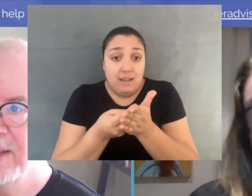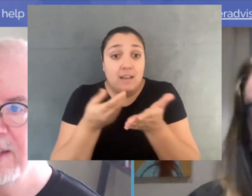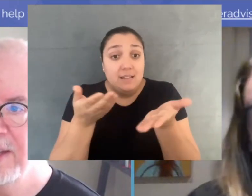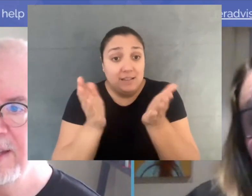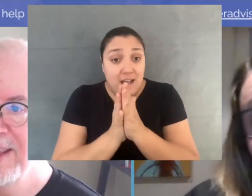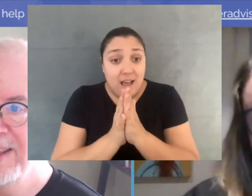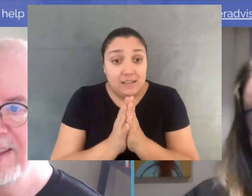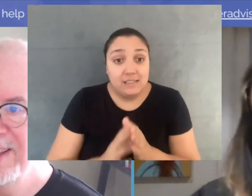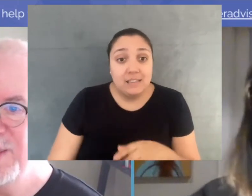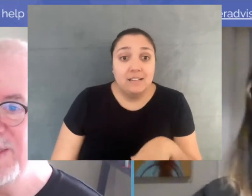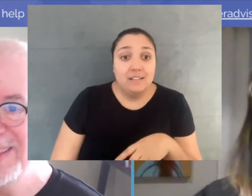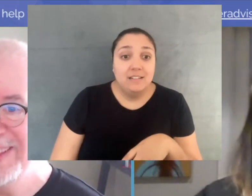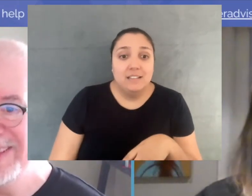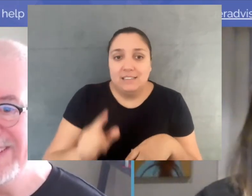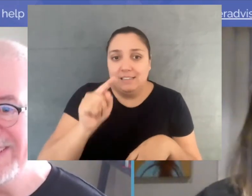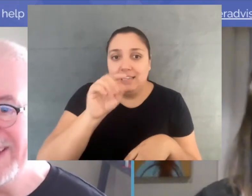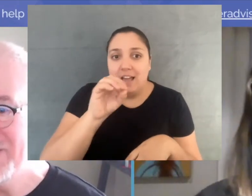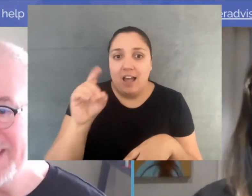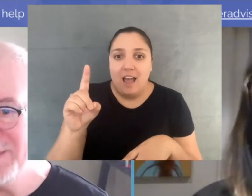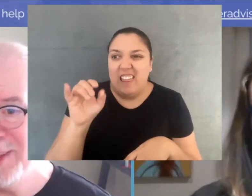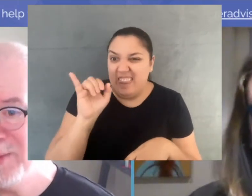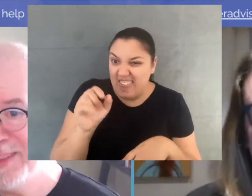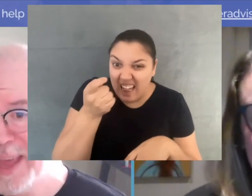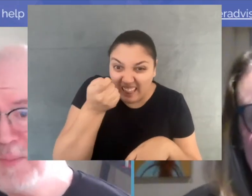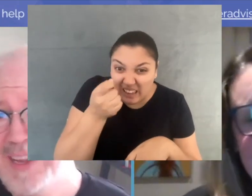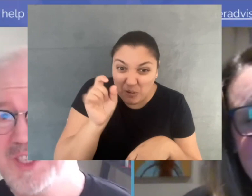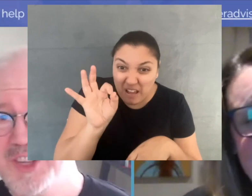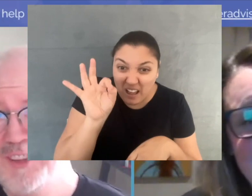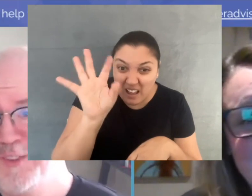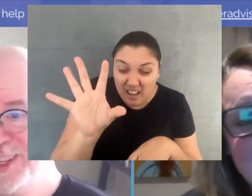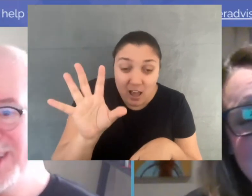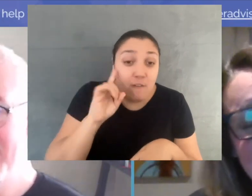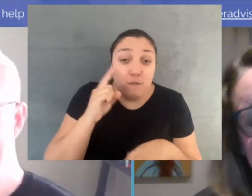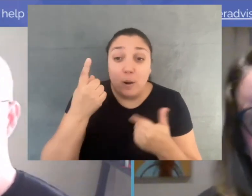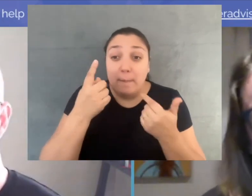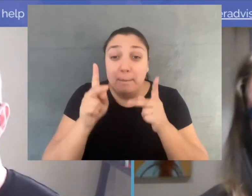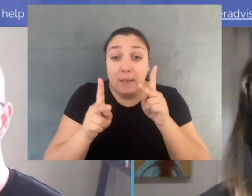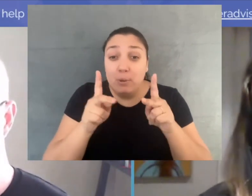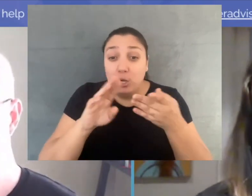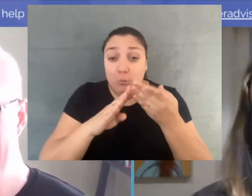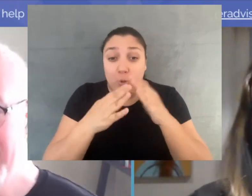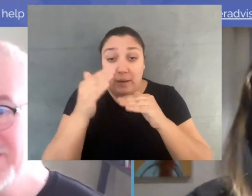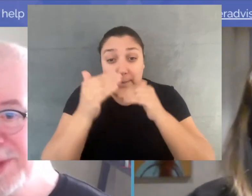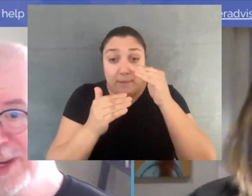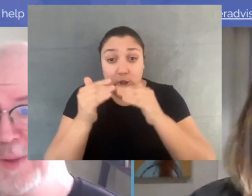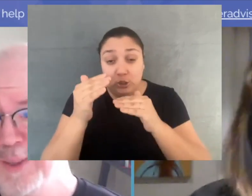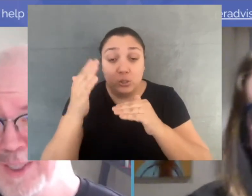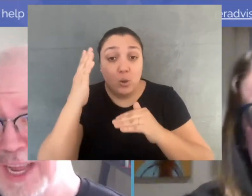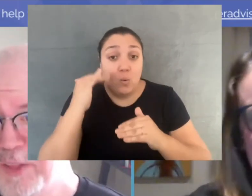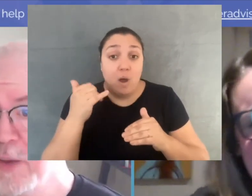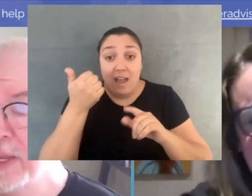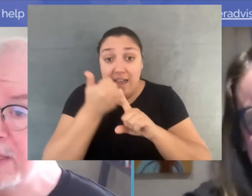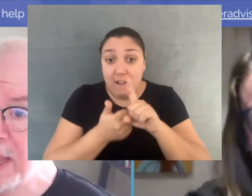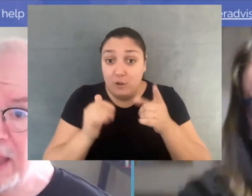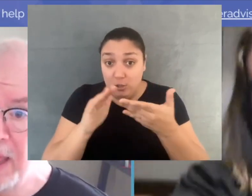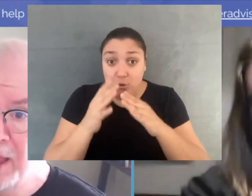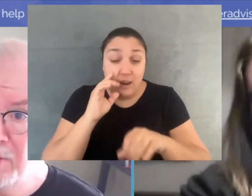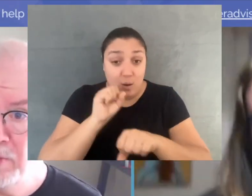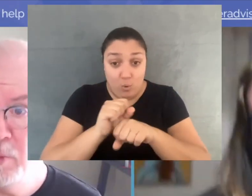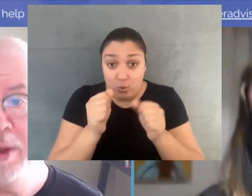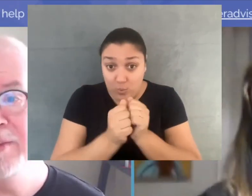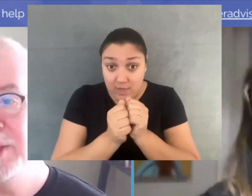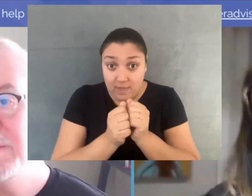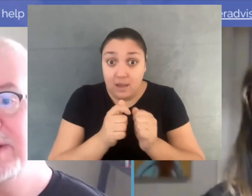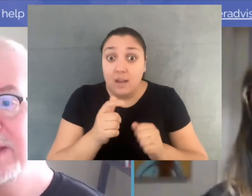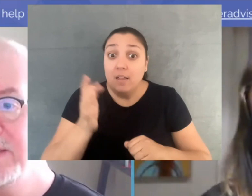with no money. Just ask. That by itself is a nugget of gold for any community builders out there, because